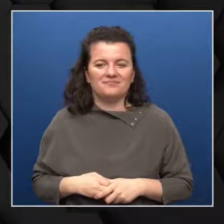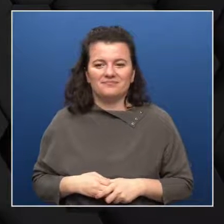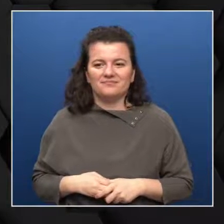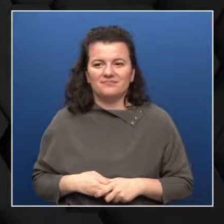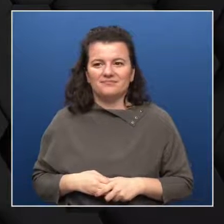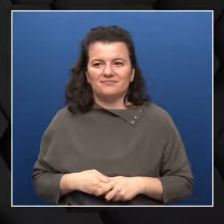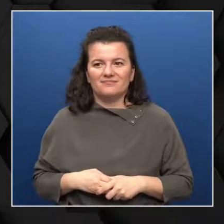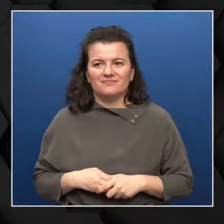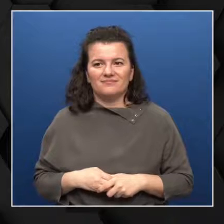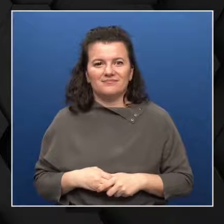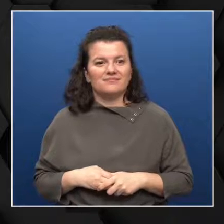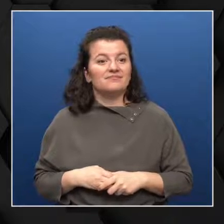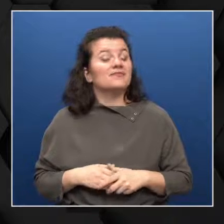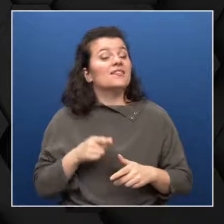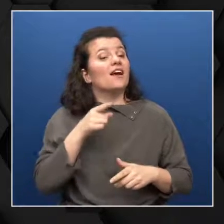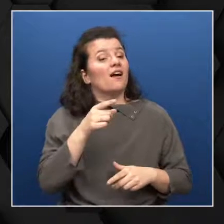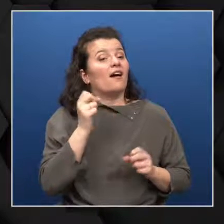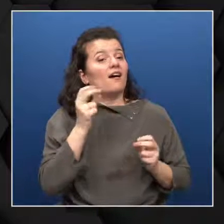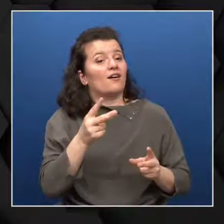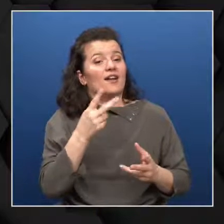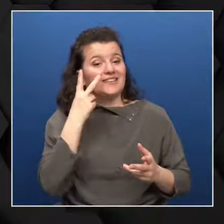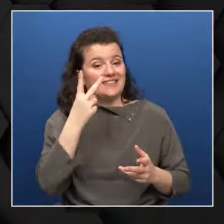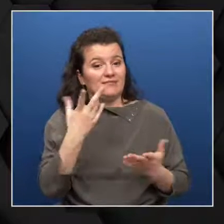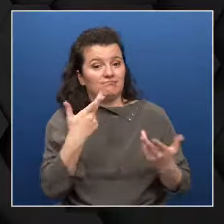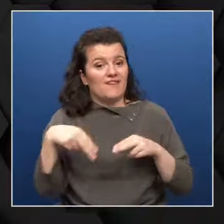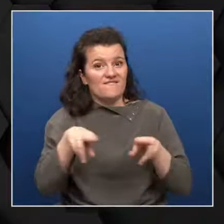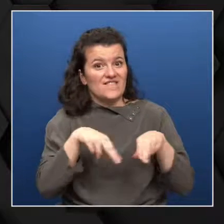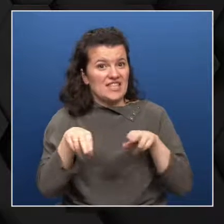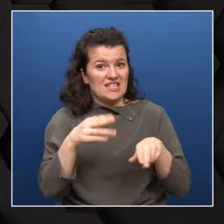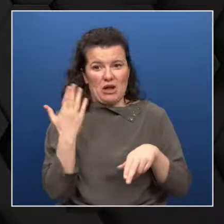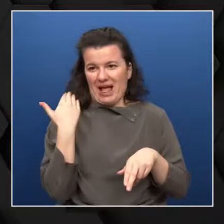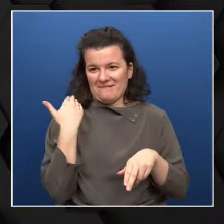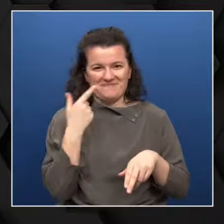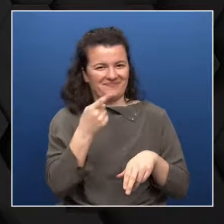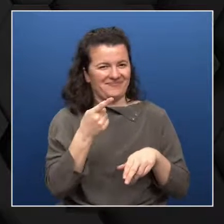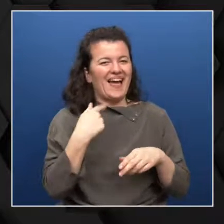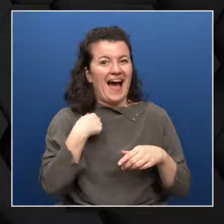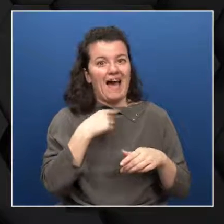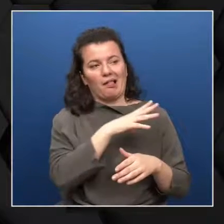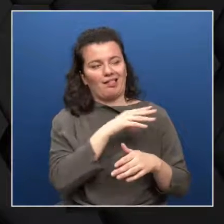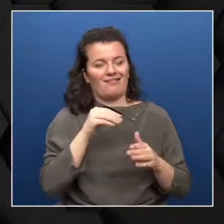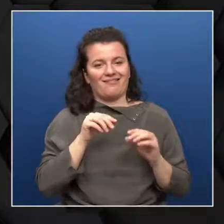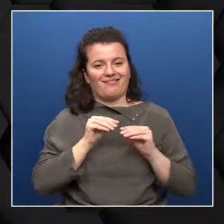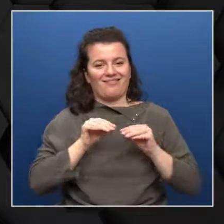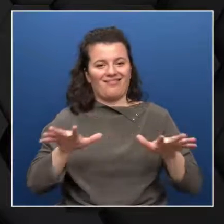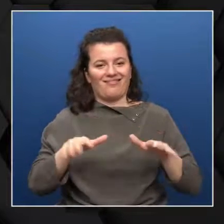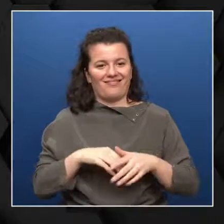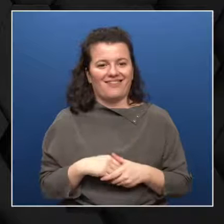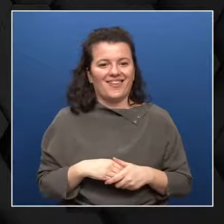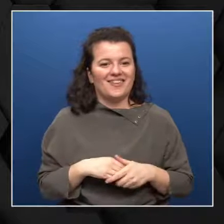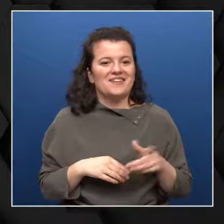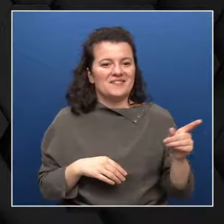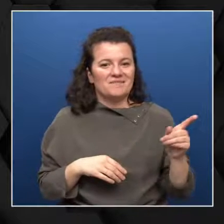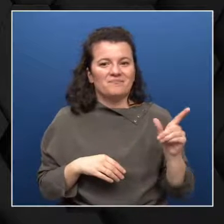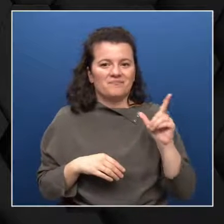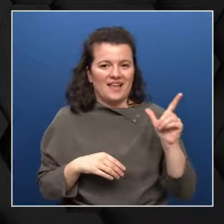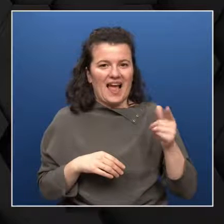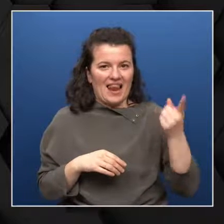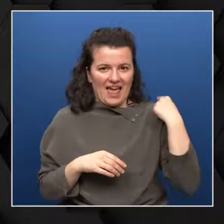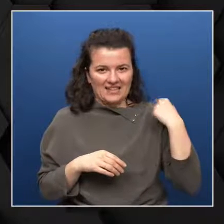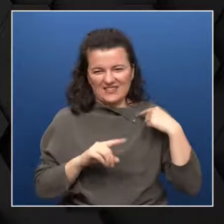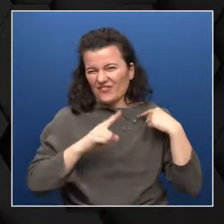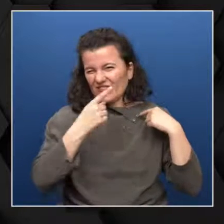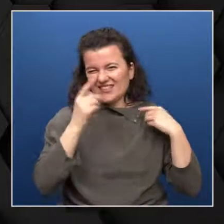to, there we go. So I took our video that we had, there's Dion and Rory and Hank, and I popped the video into here, and this